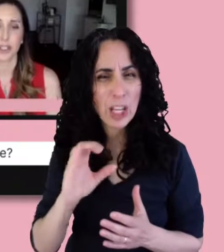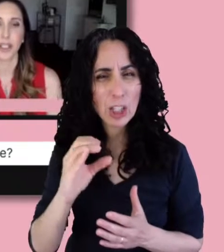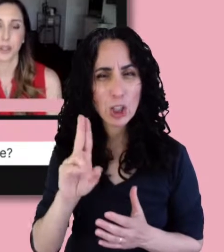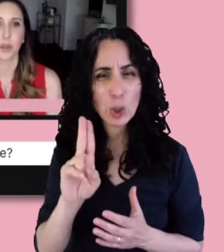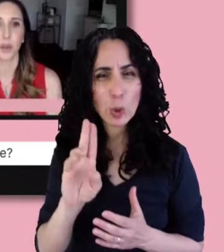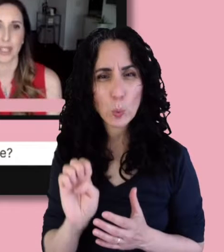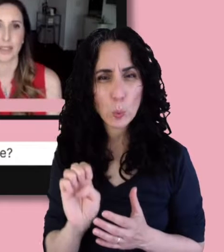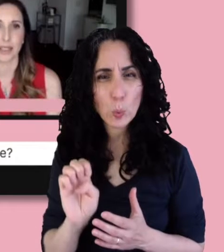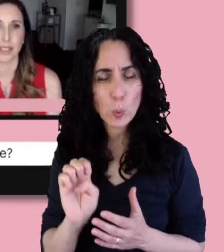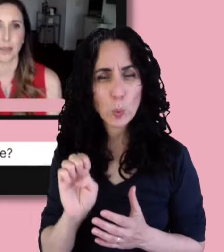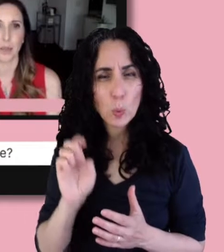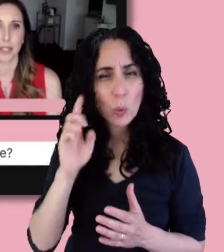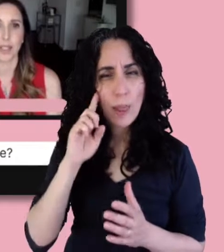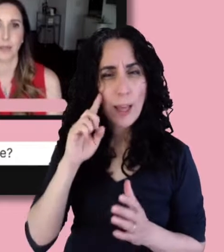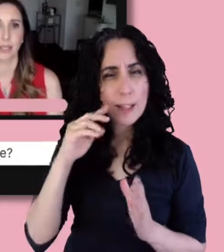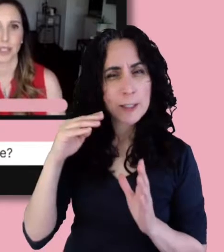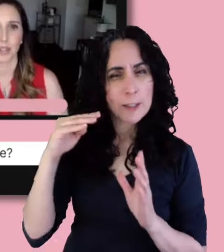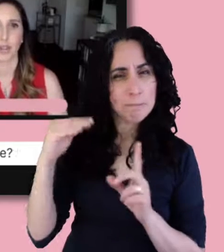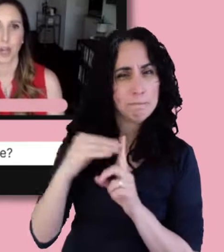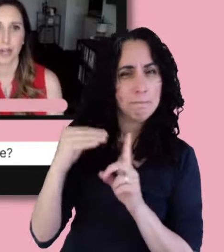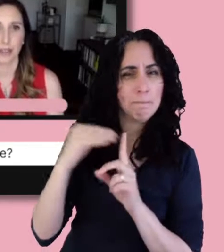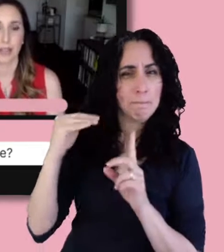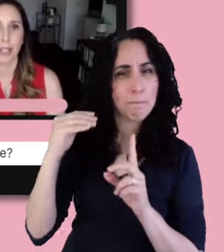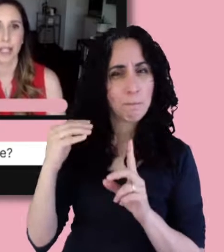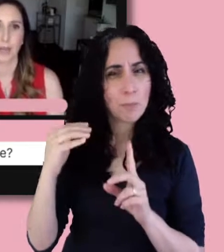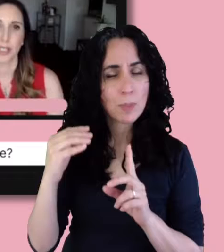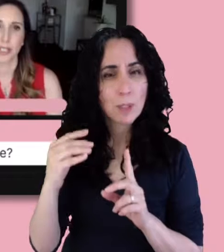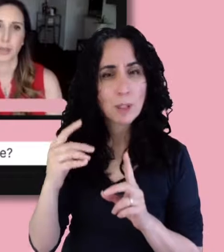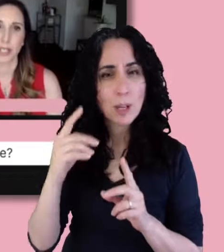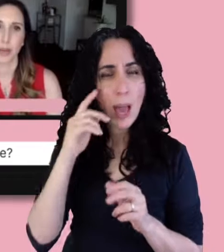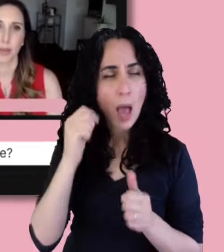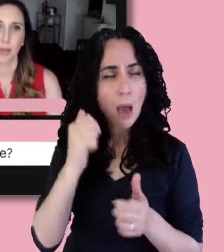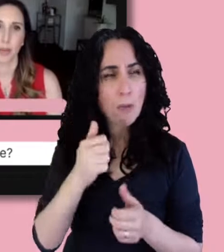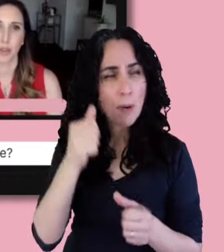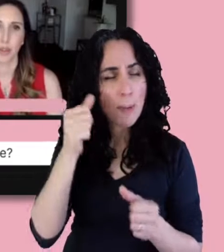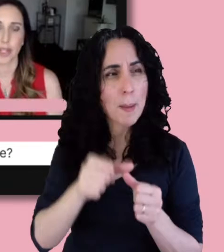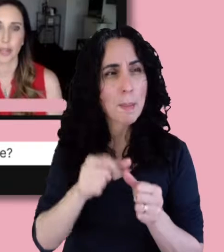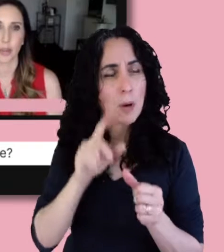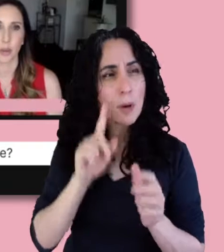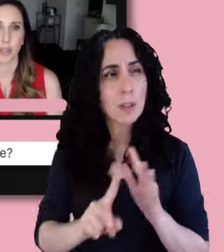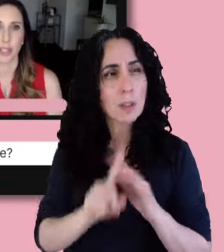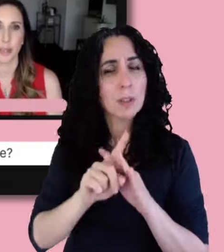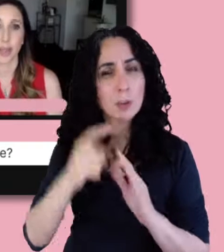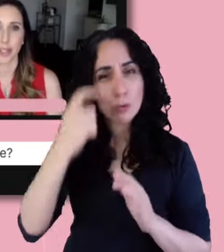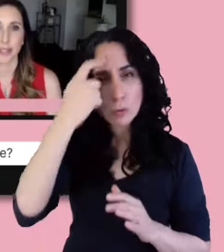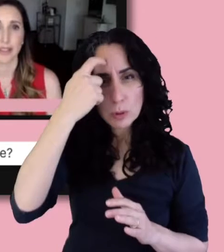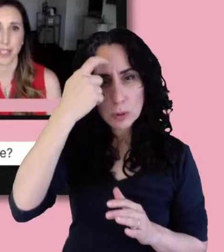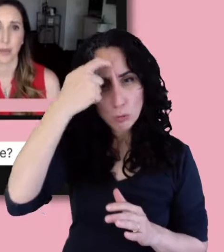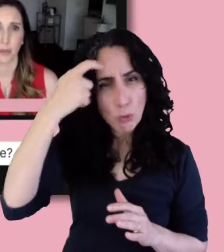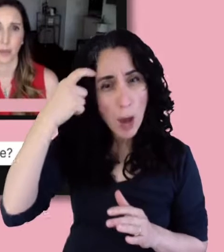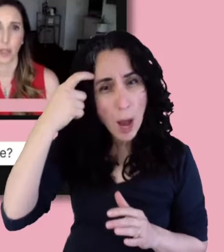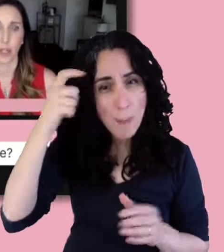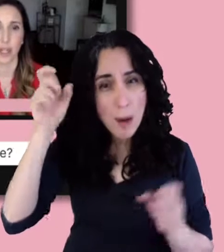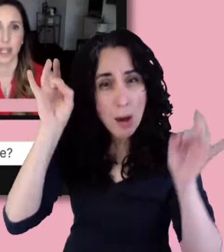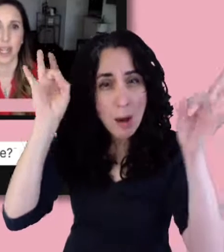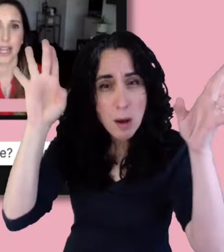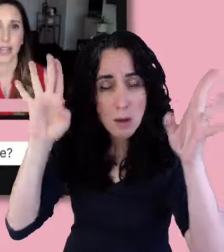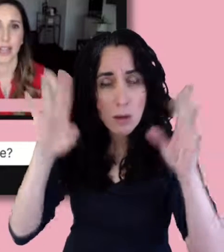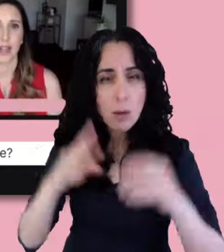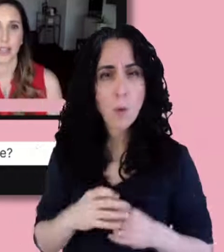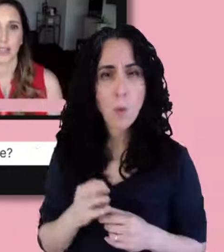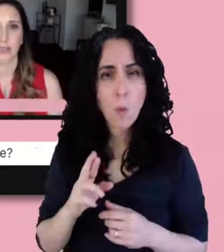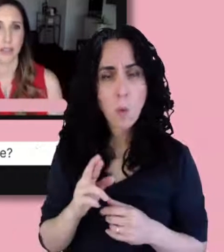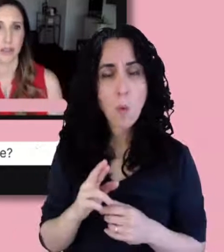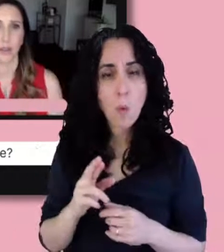it's a cue. Basically, it brings up feelings of trauma. It brings up a time that we were stressed or in a panic state before, and